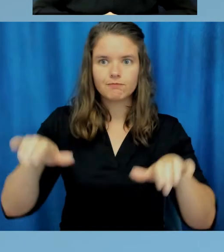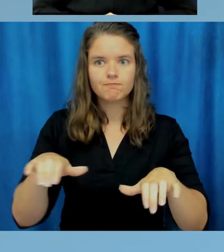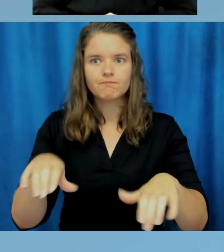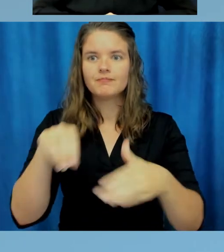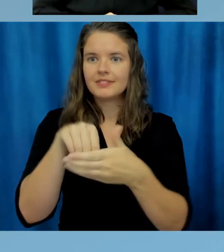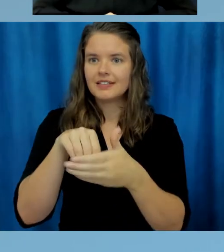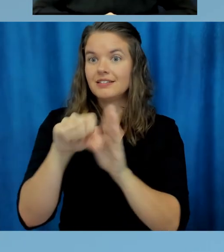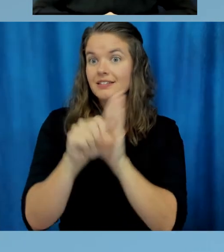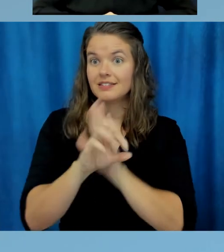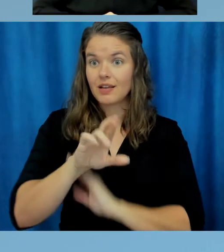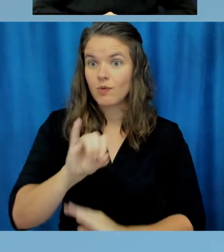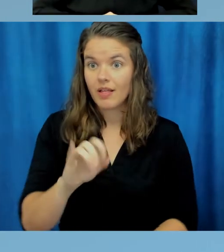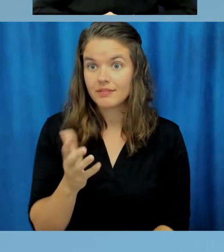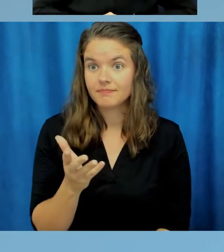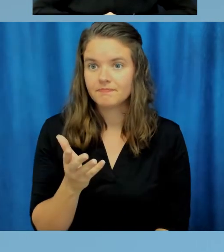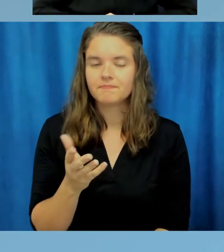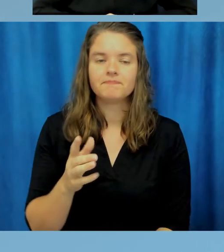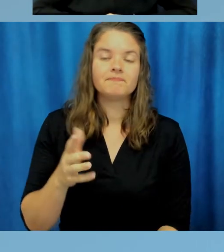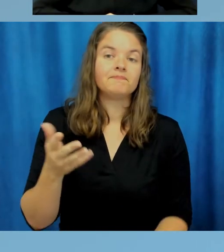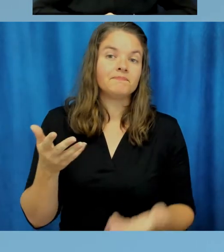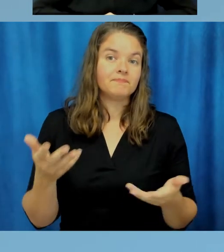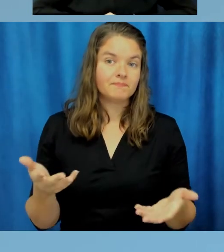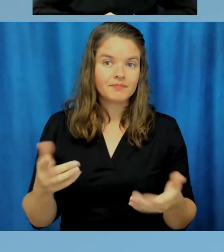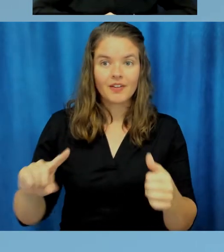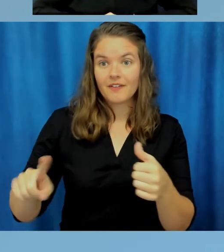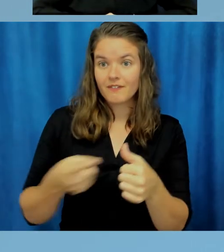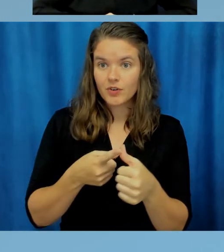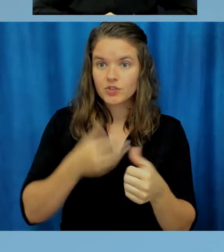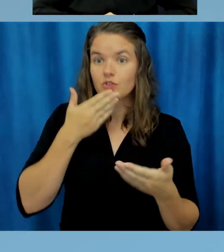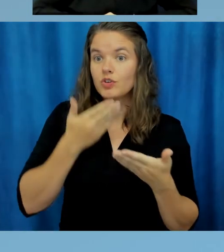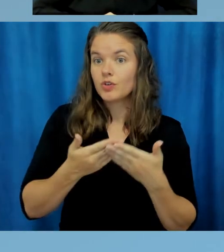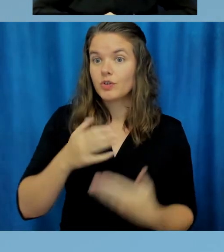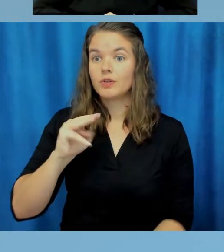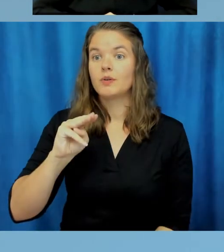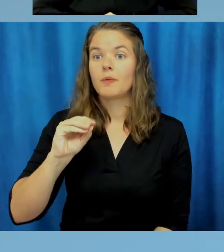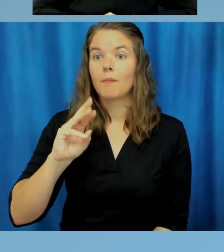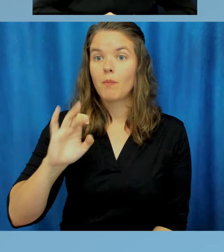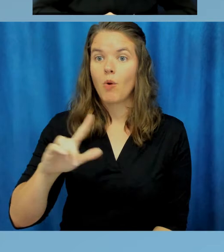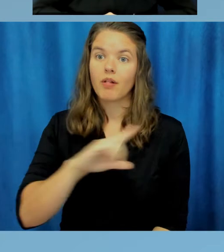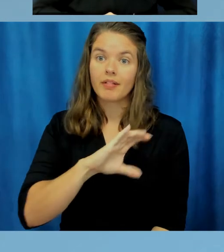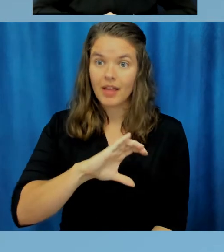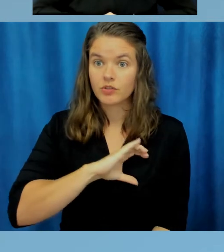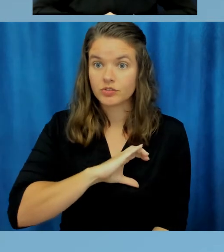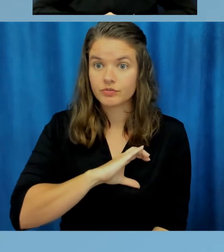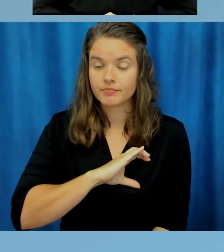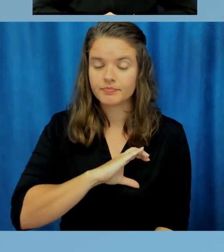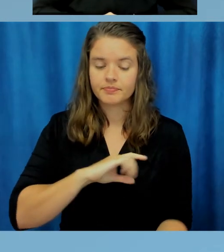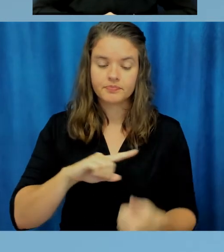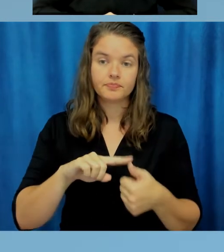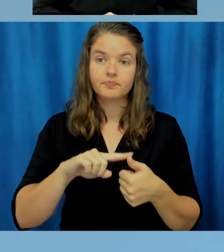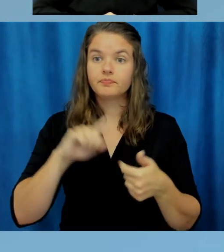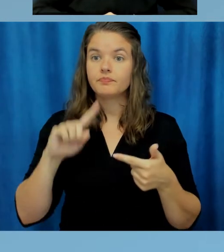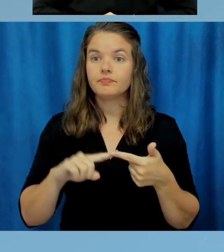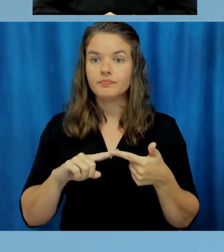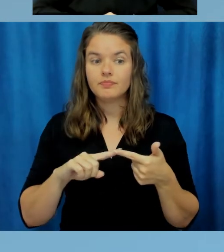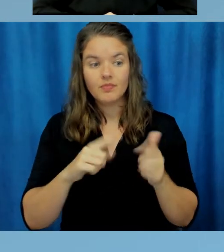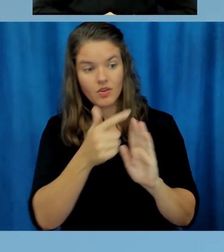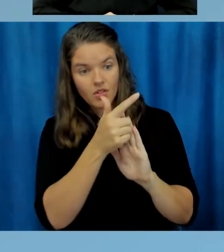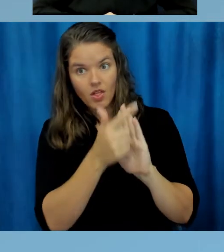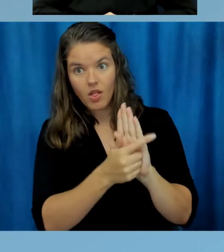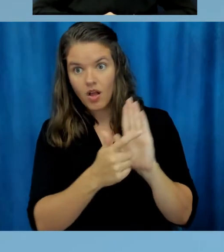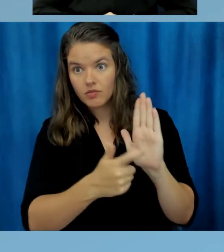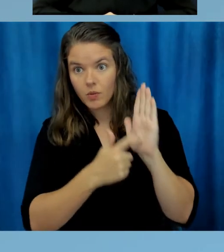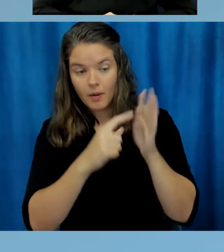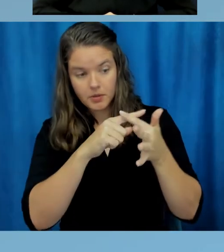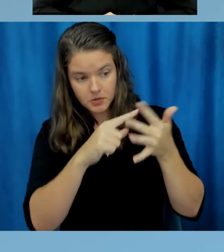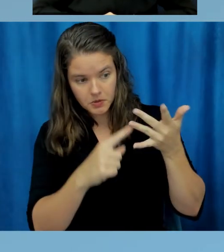Island? Well, first you have to be of good moral character. You have to meet the requirements of the law and